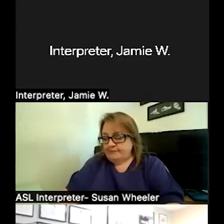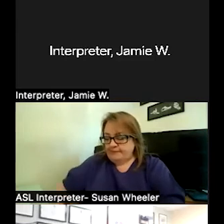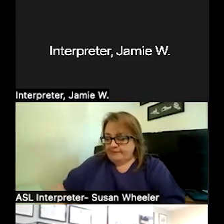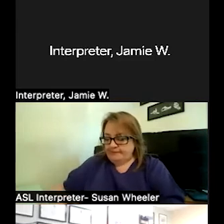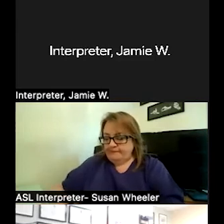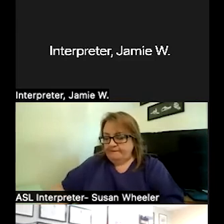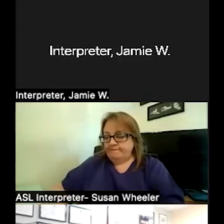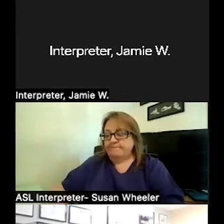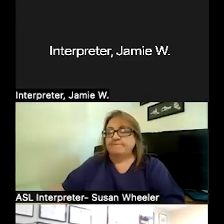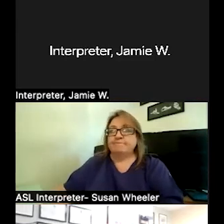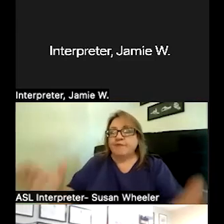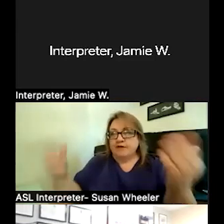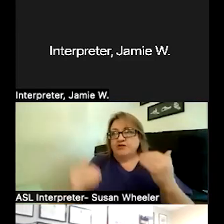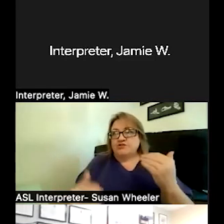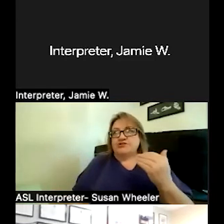And go on.